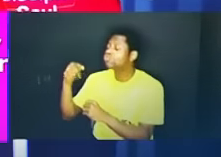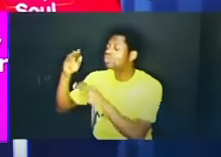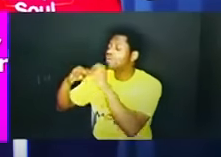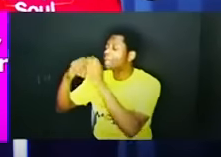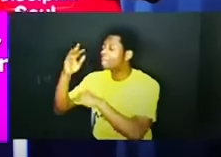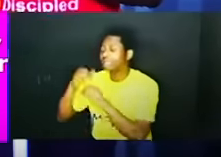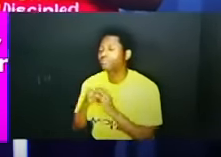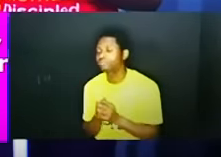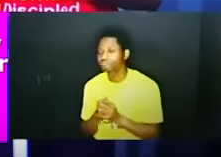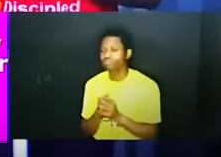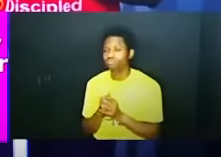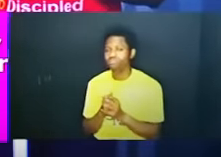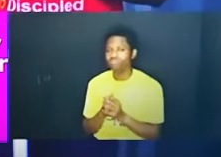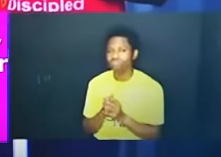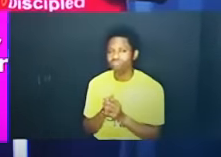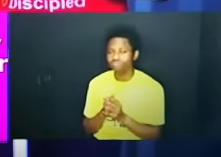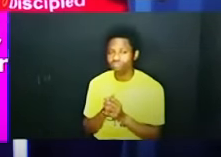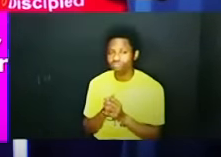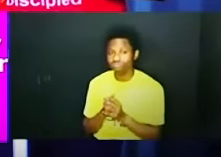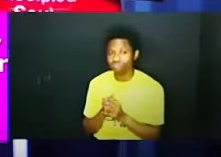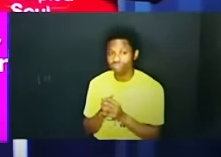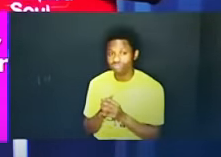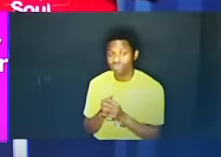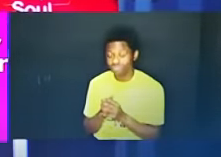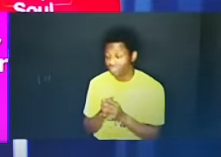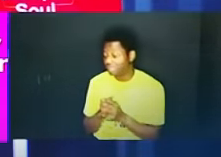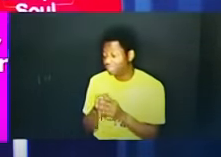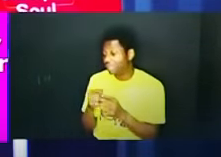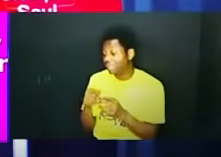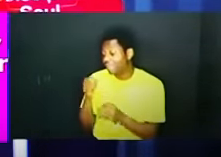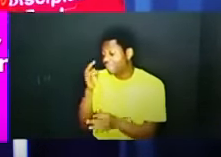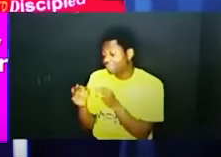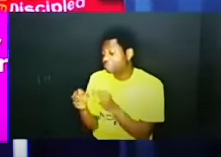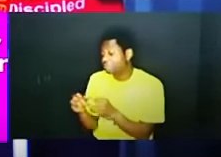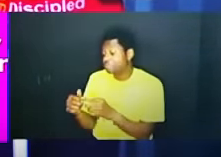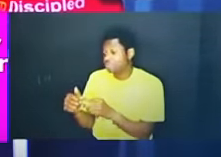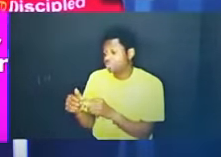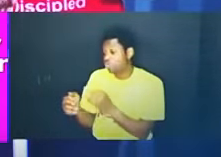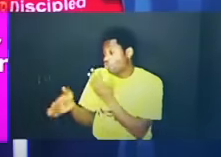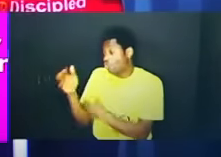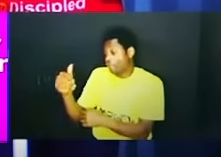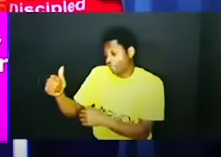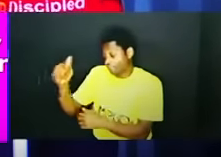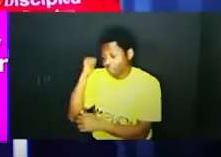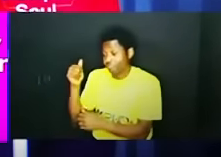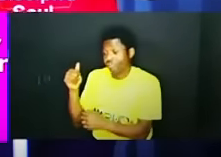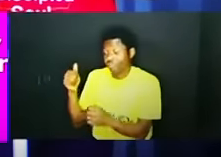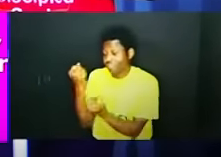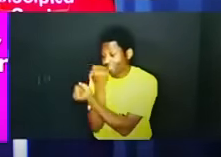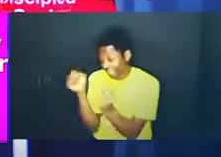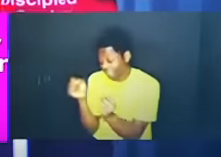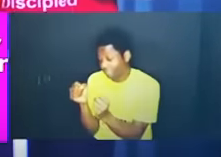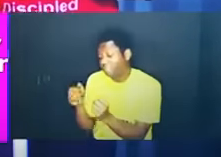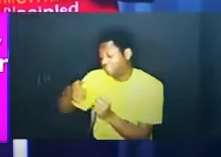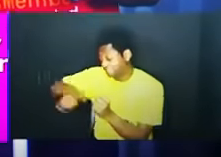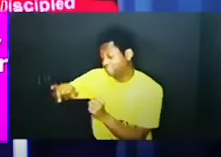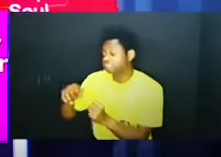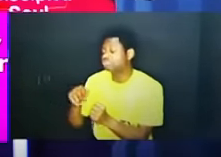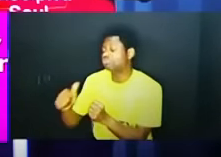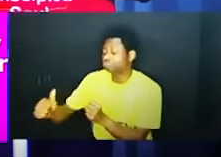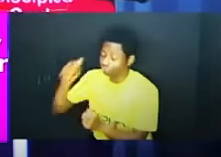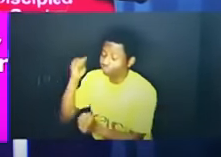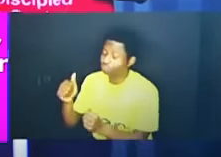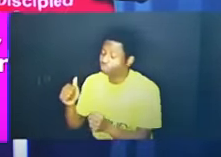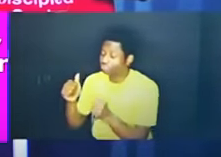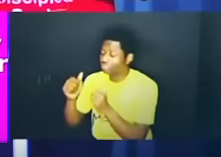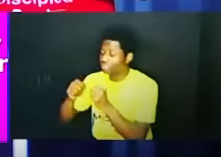up. Do what you know, okay, I'll say, Nase Amasa Mpua or Hine, who will say, Yerin Sum Wenyami, na Yerin